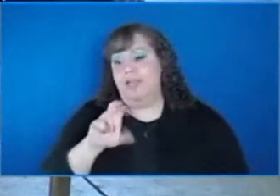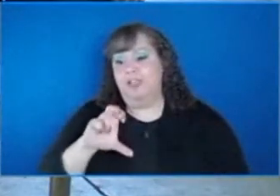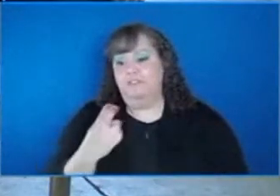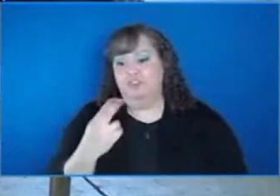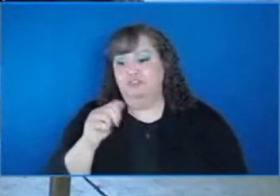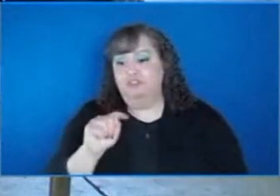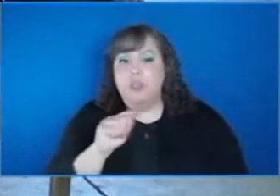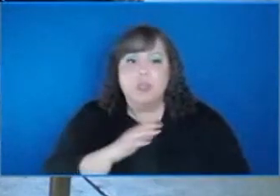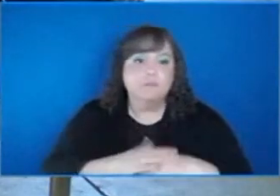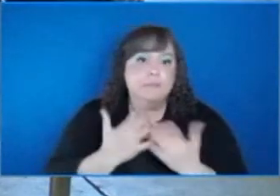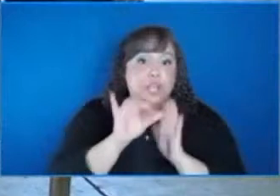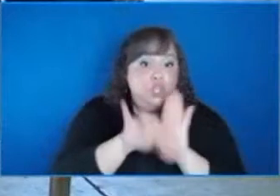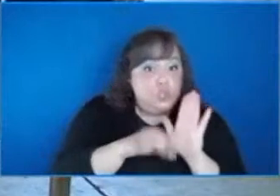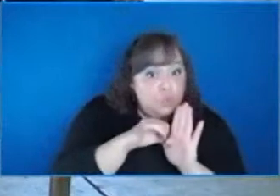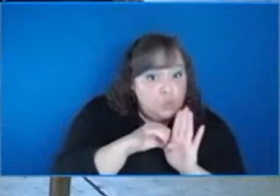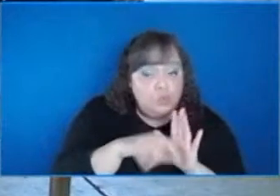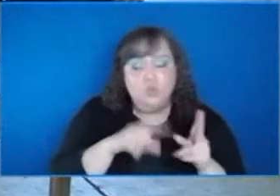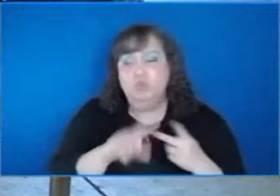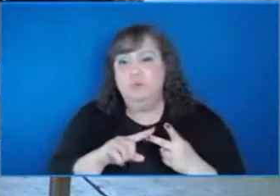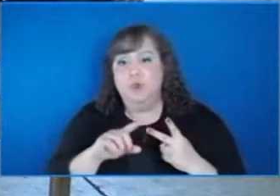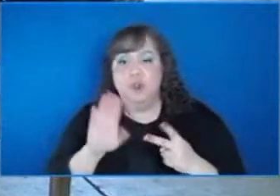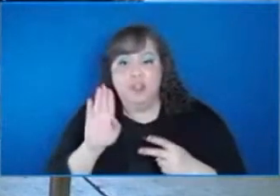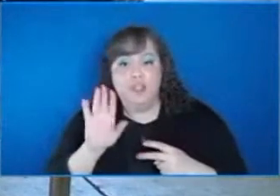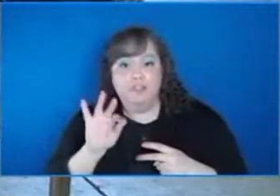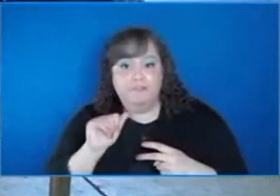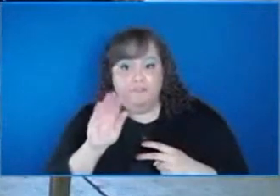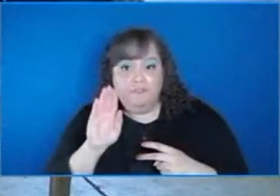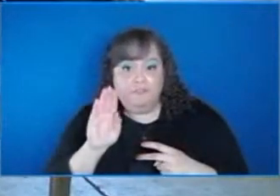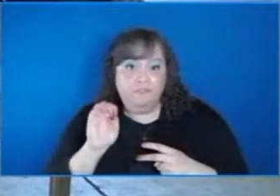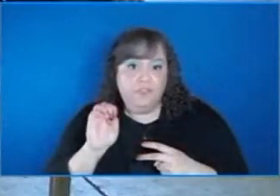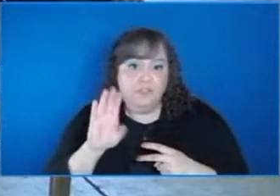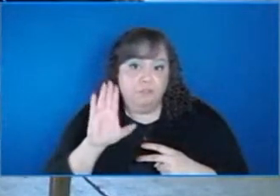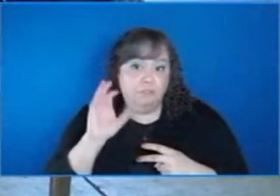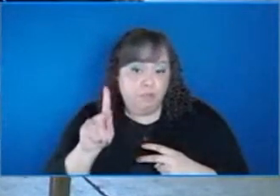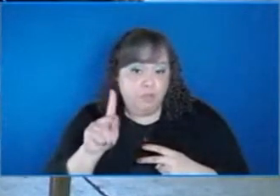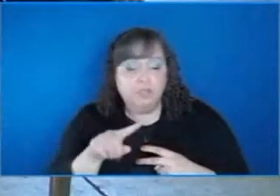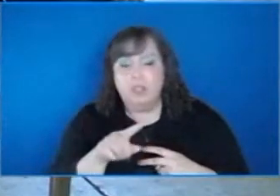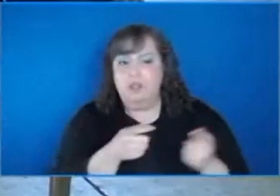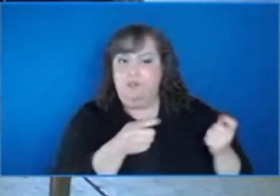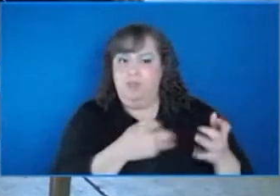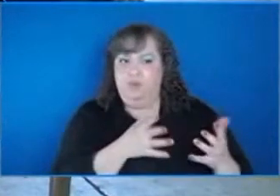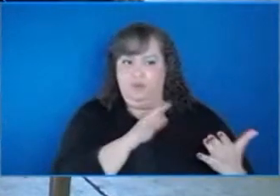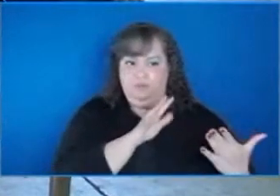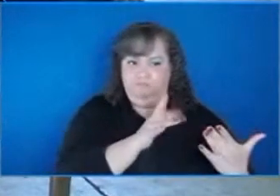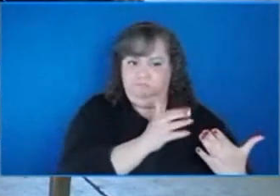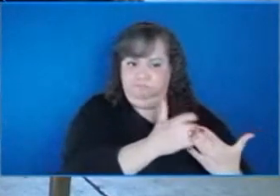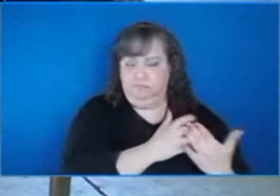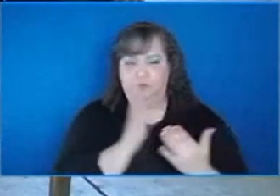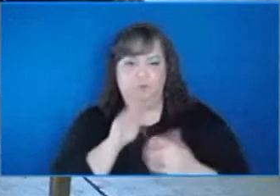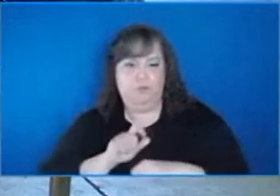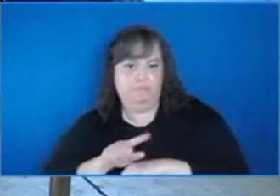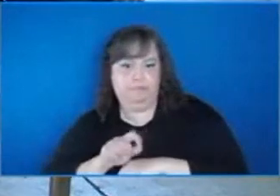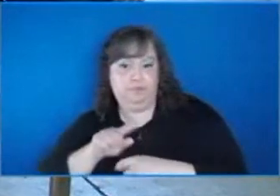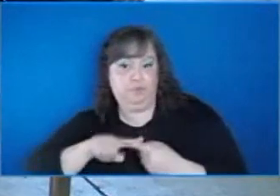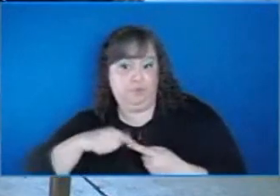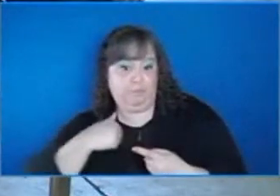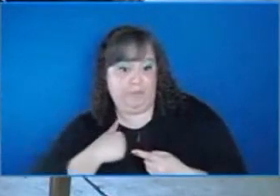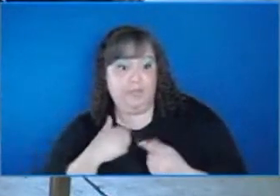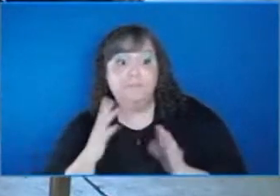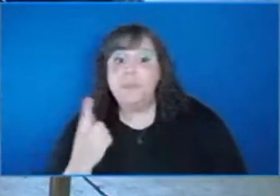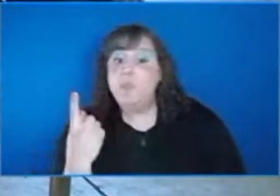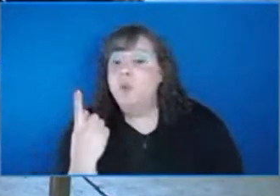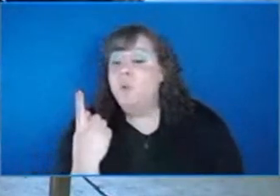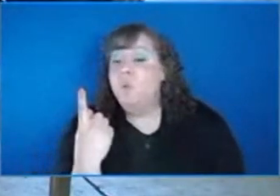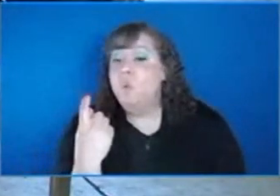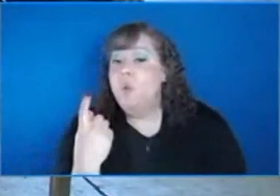there and the moderators will get those over to me. And as they do that and we begin to ponder your questions, here's one more for you